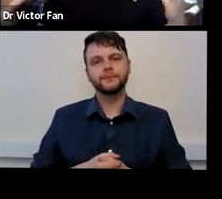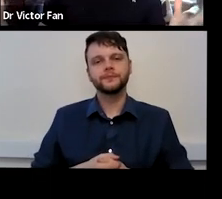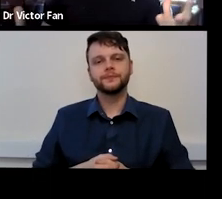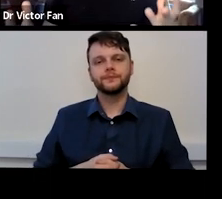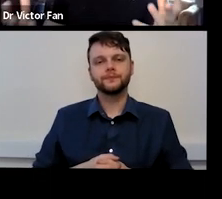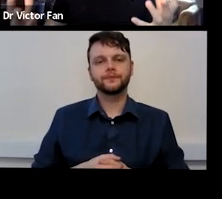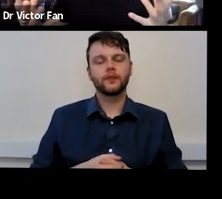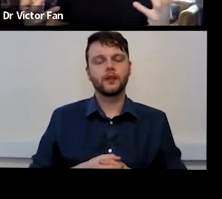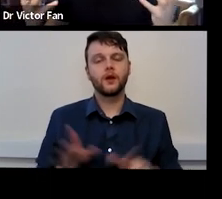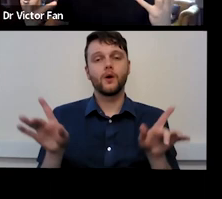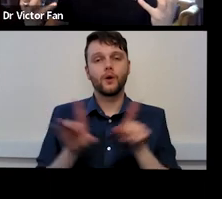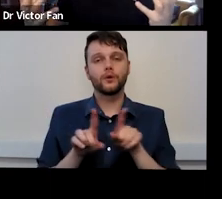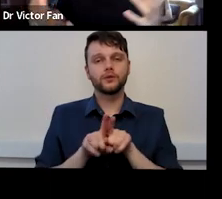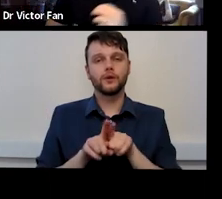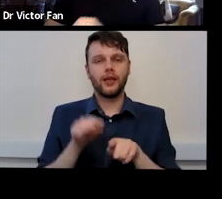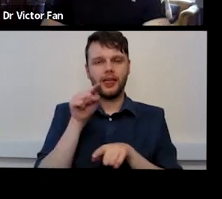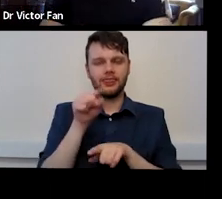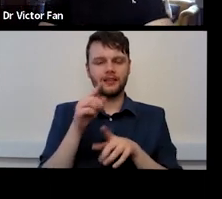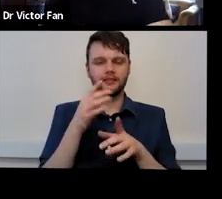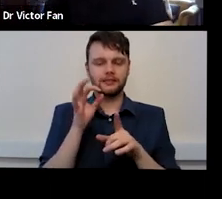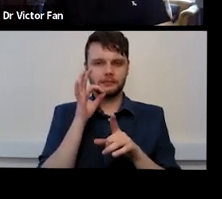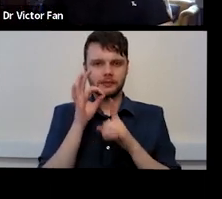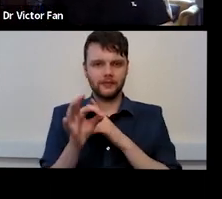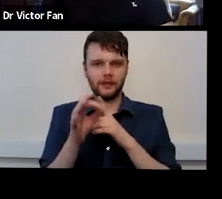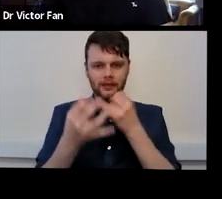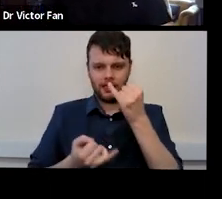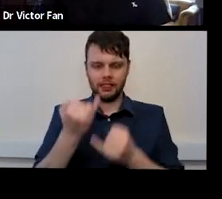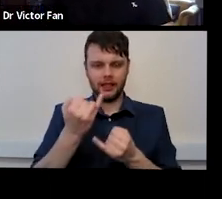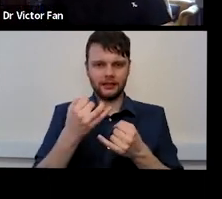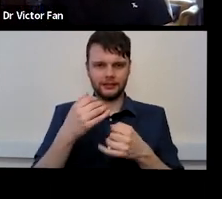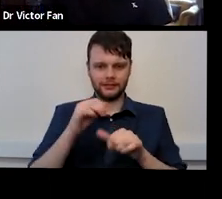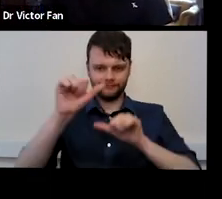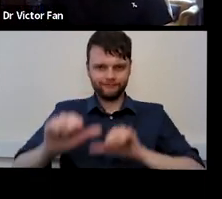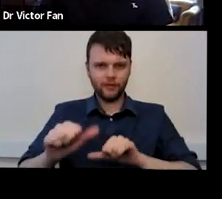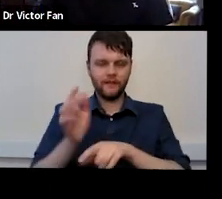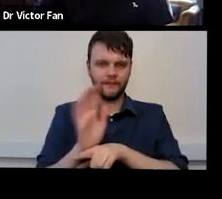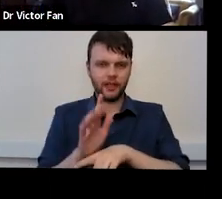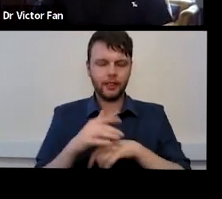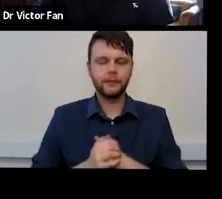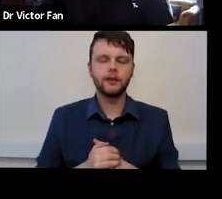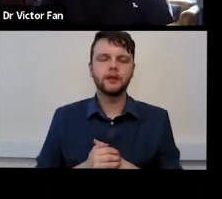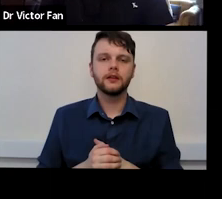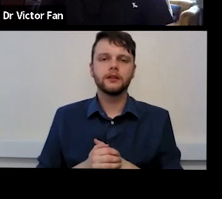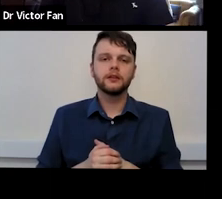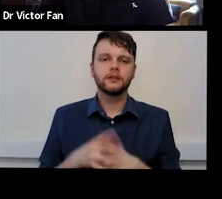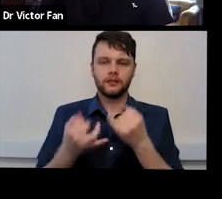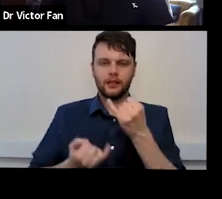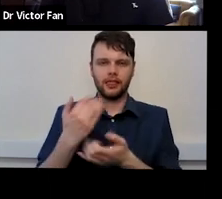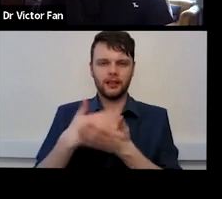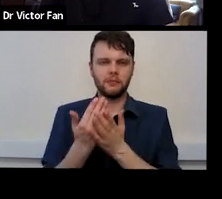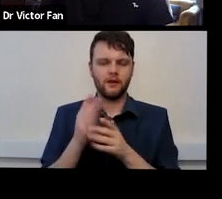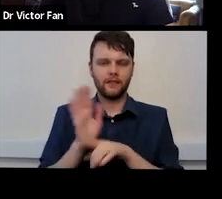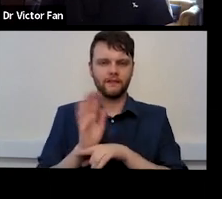And also in that part, in this particular, in the last segment of the film, or toward the last segment of the